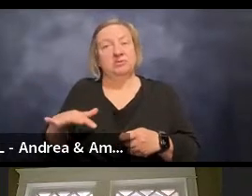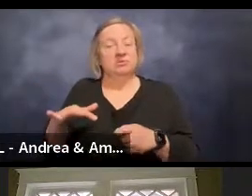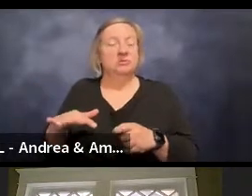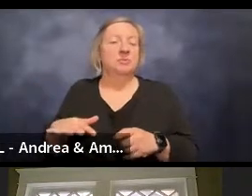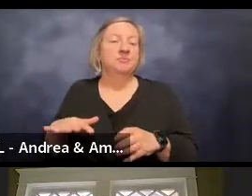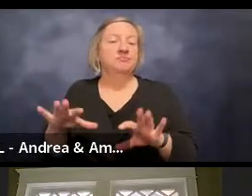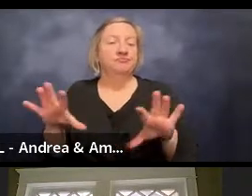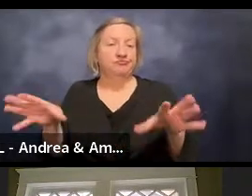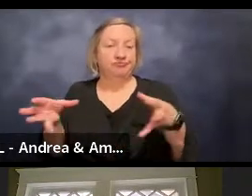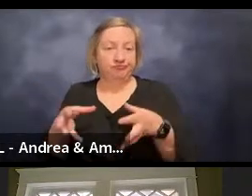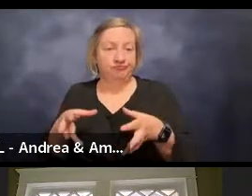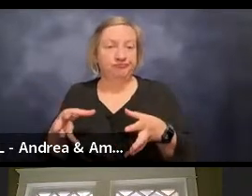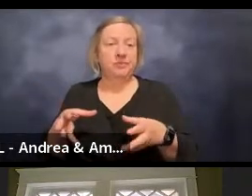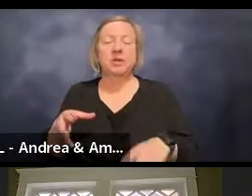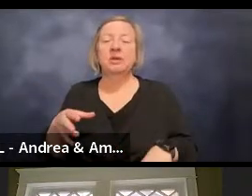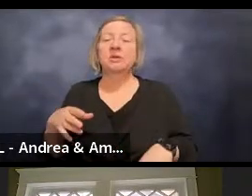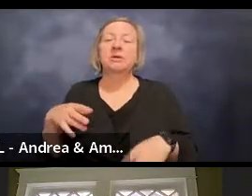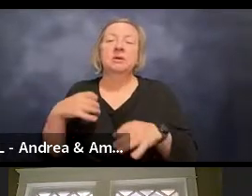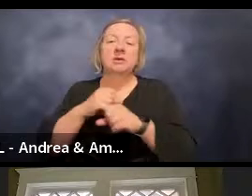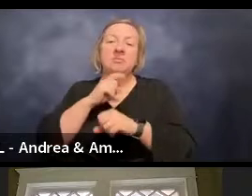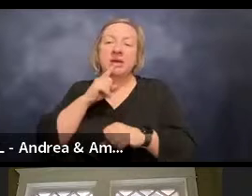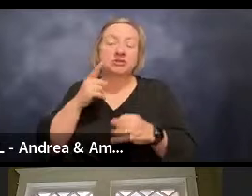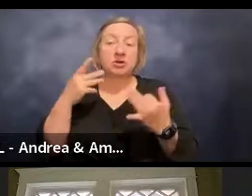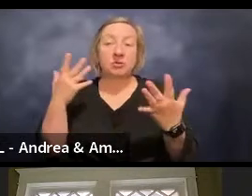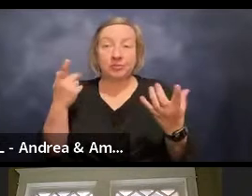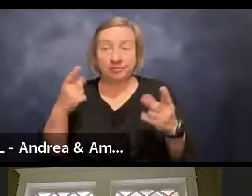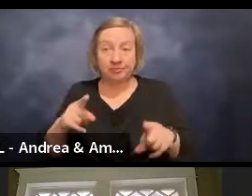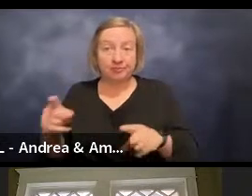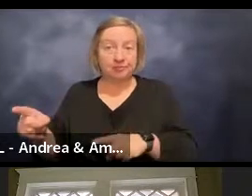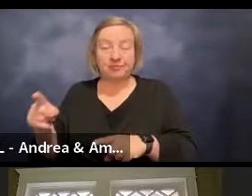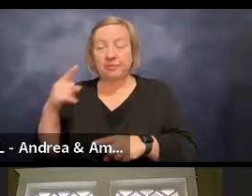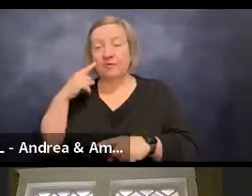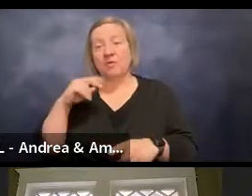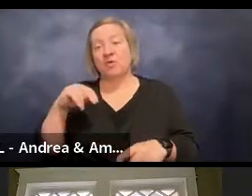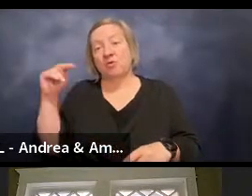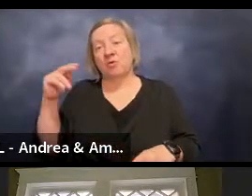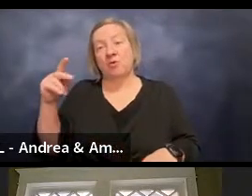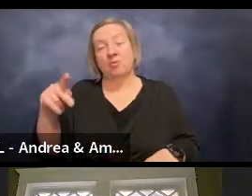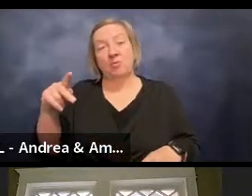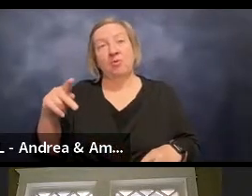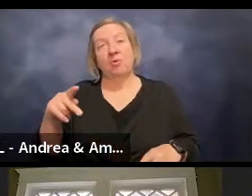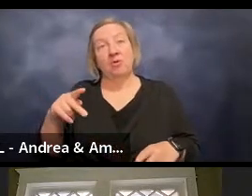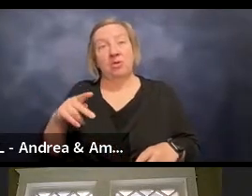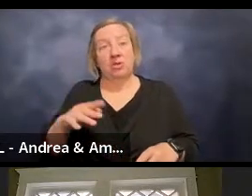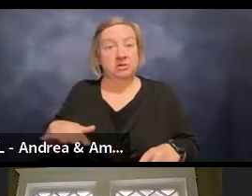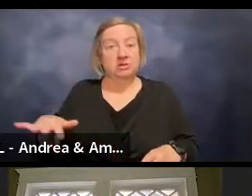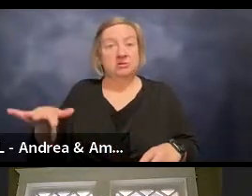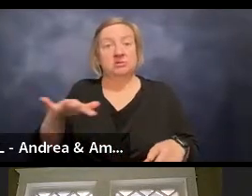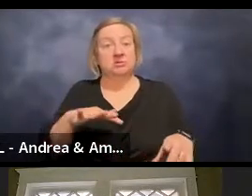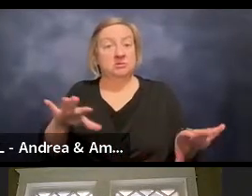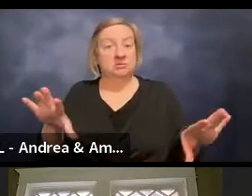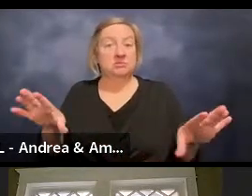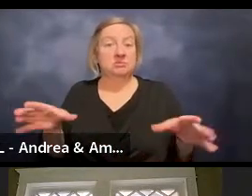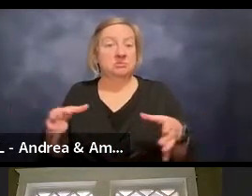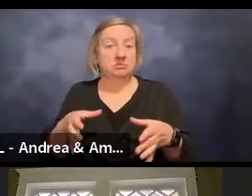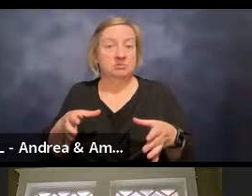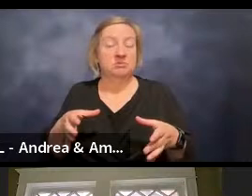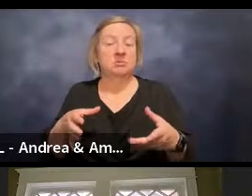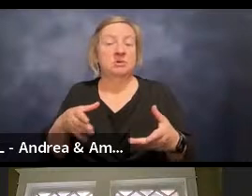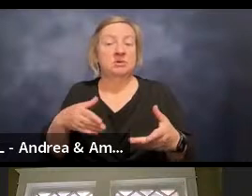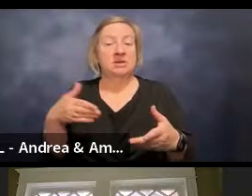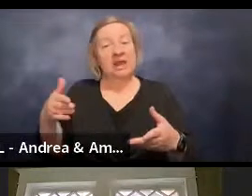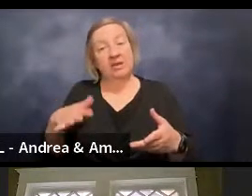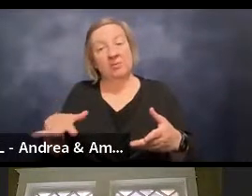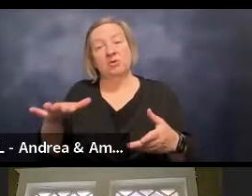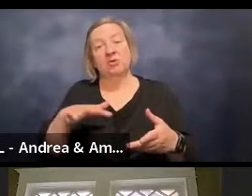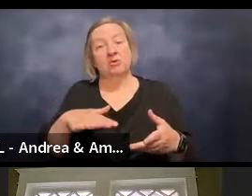and to make sure that the outcomes for the North Portland neighborhoods are as